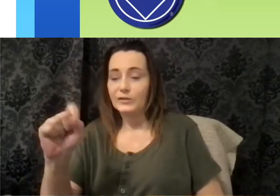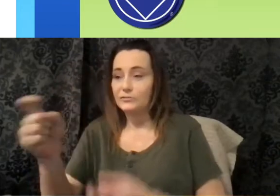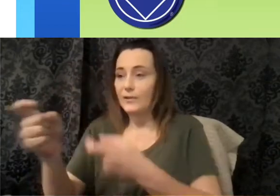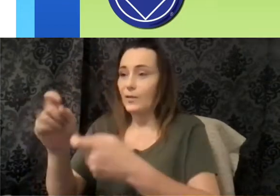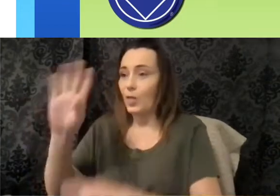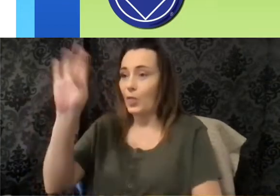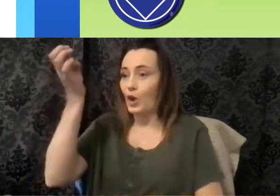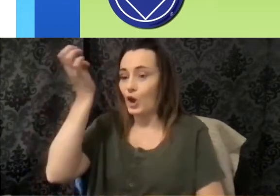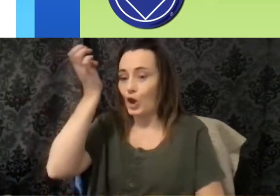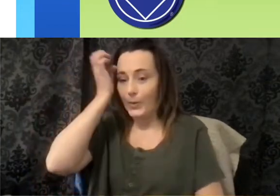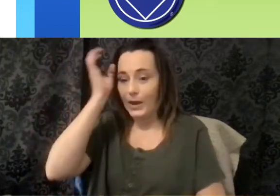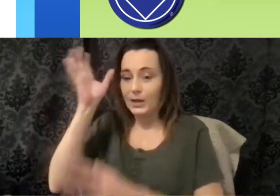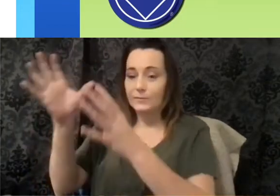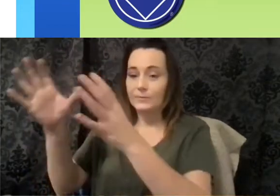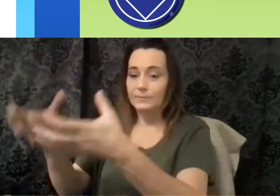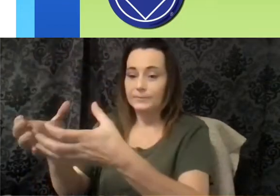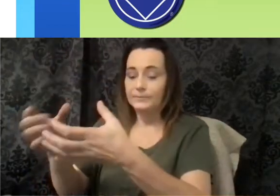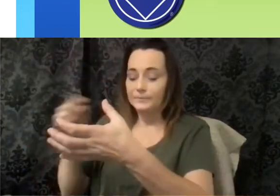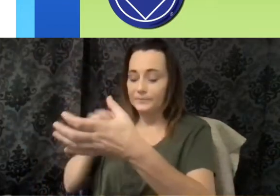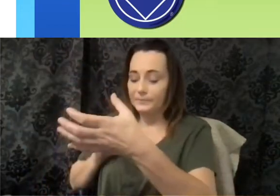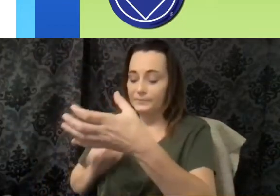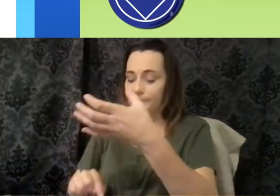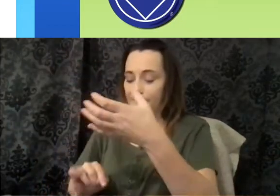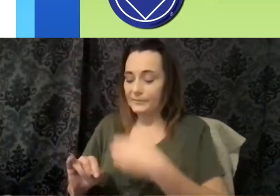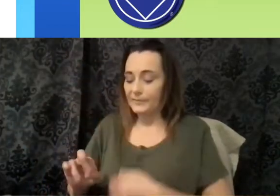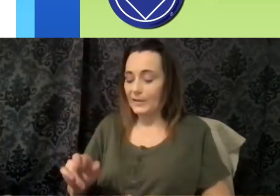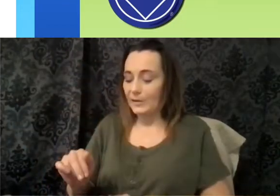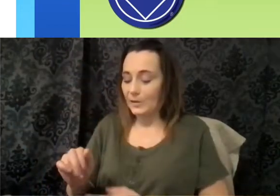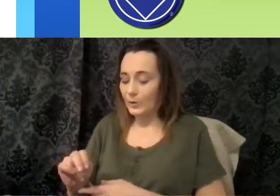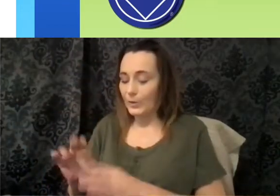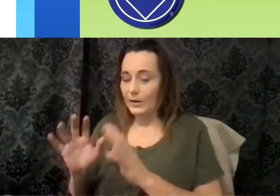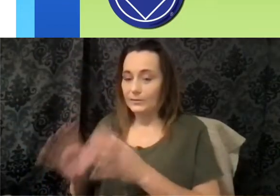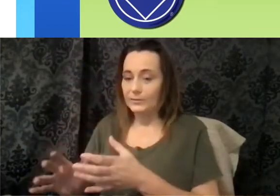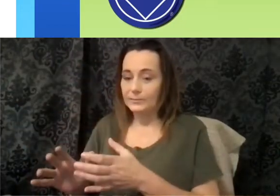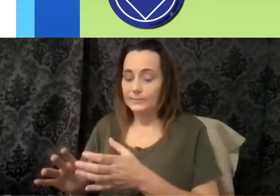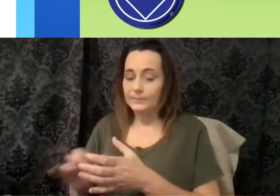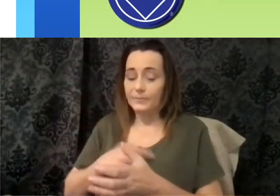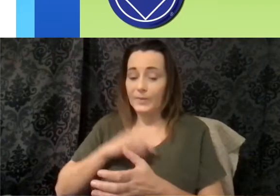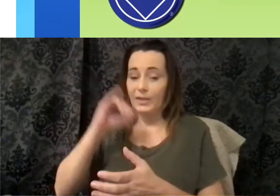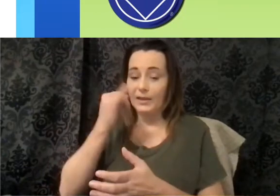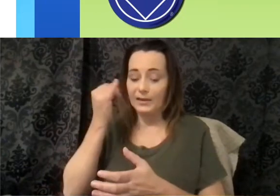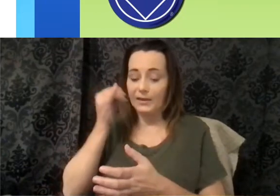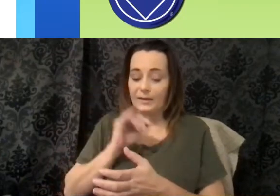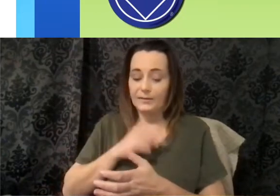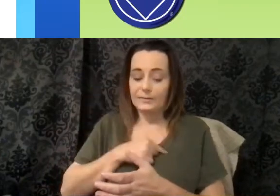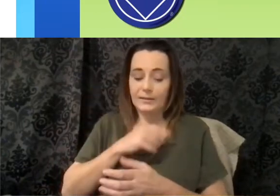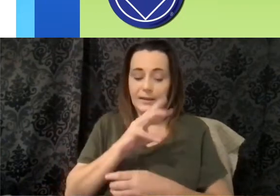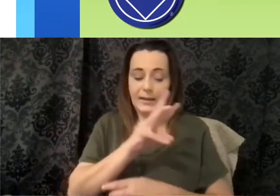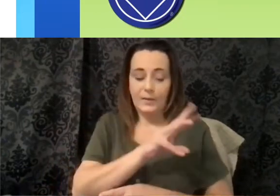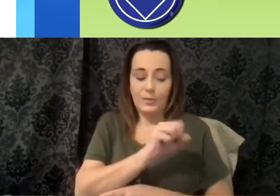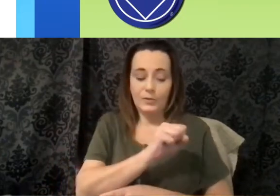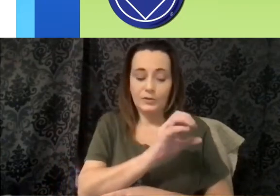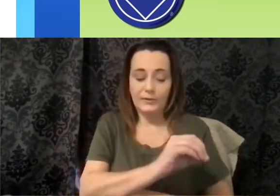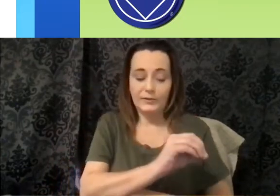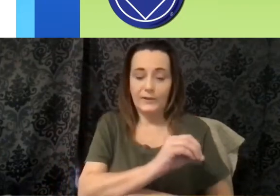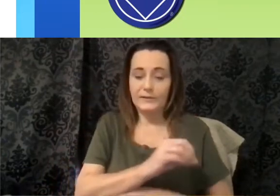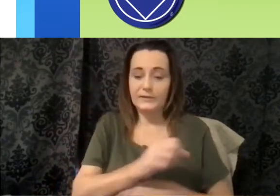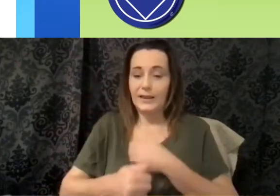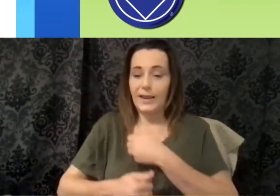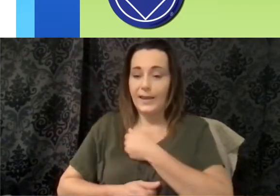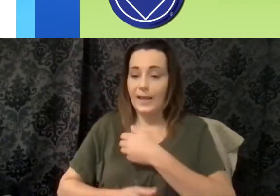orders. There's one in Iran, there's a distribution office in India, and there's a World Service office in Canada.